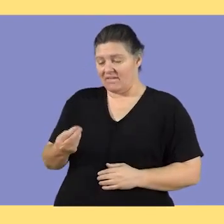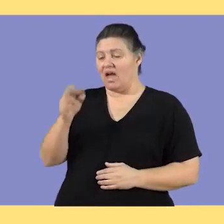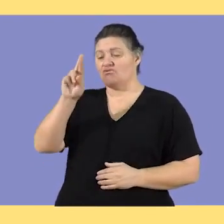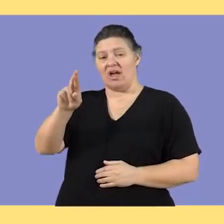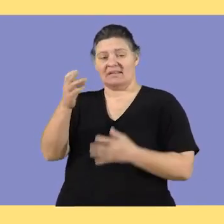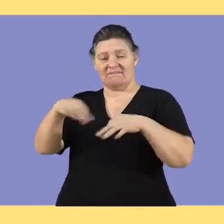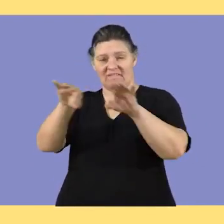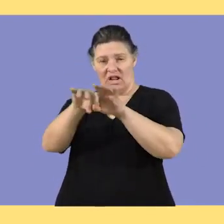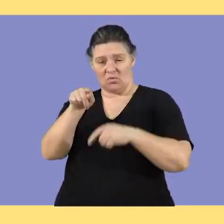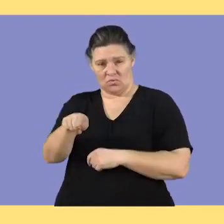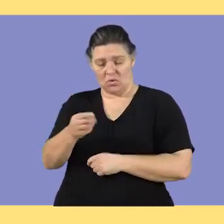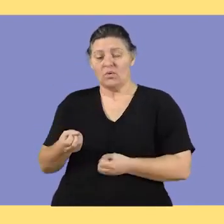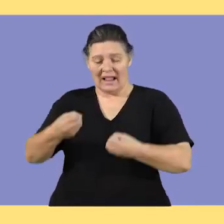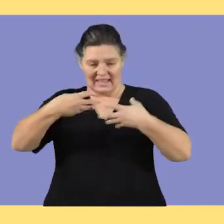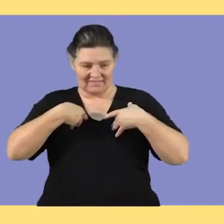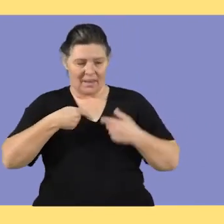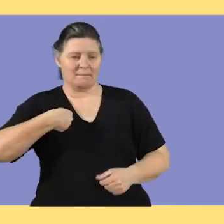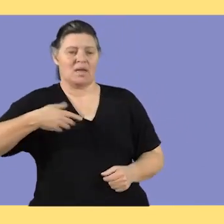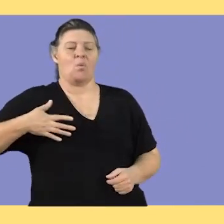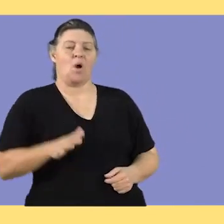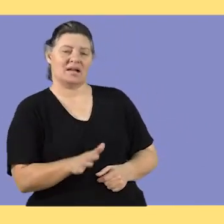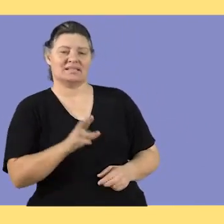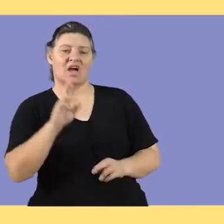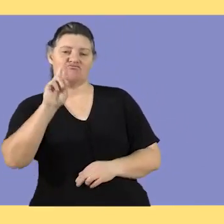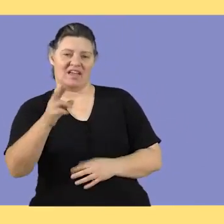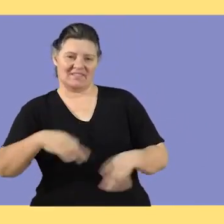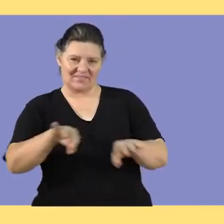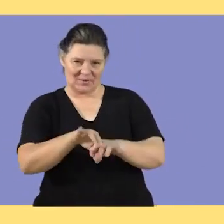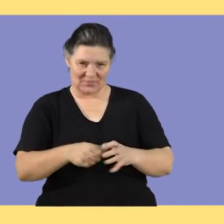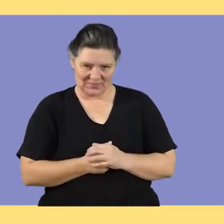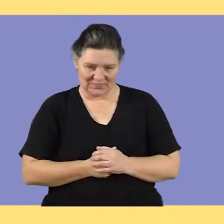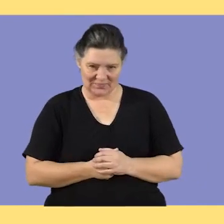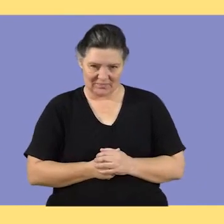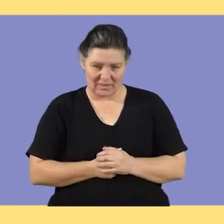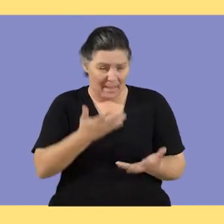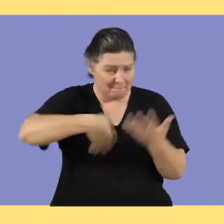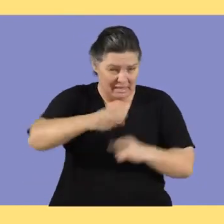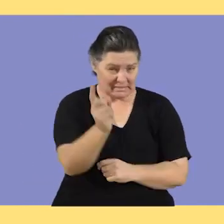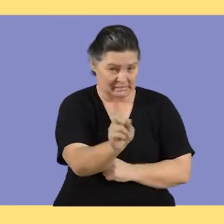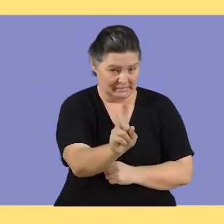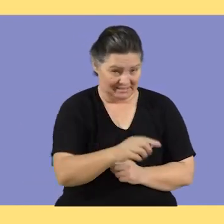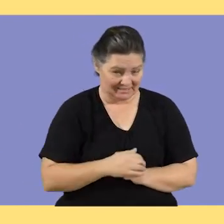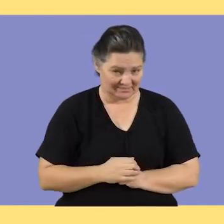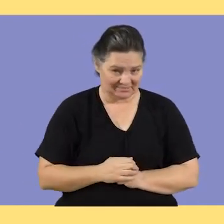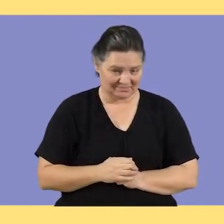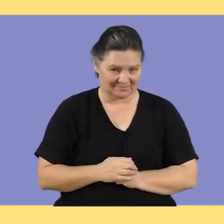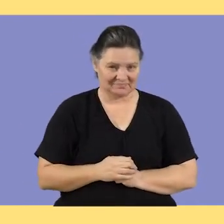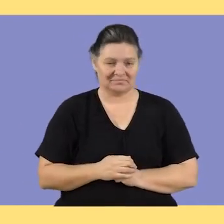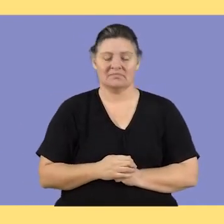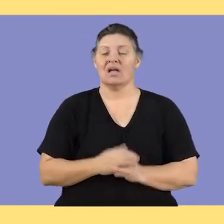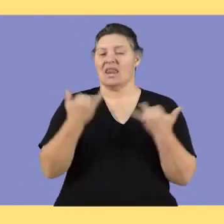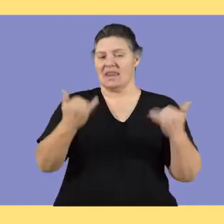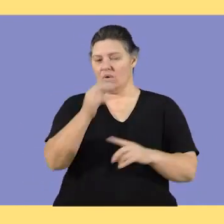then what you have must be a rand. It will give you what you want as a rand. Remember not to mix them up.